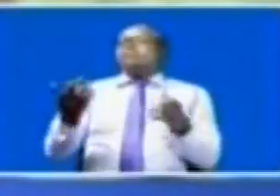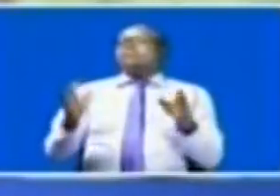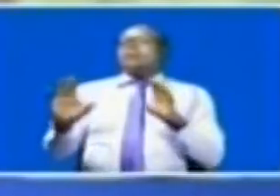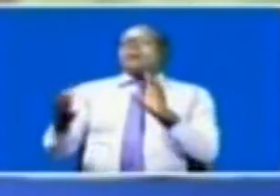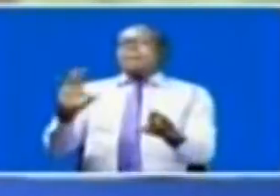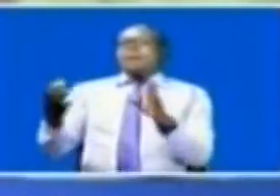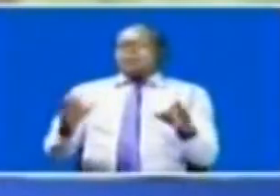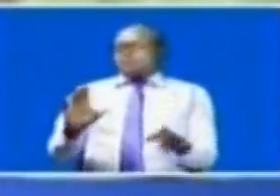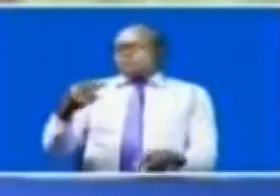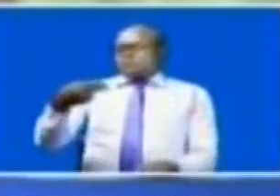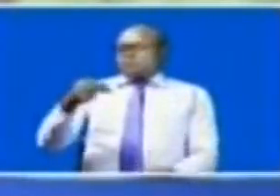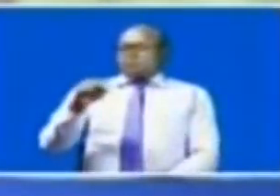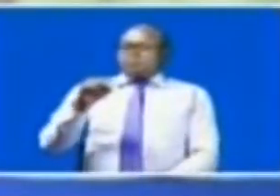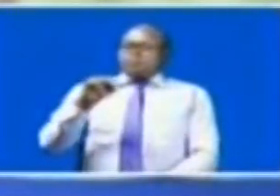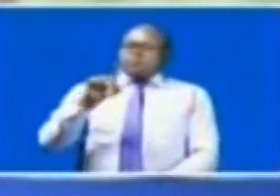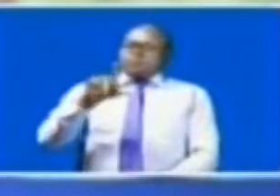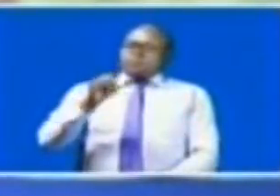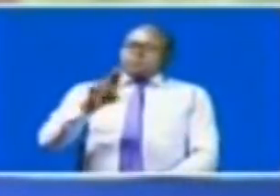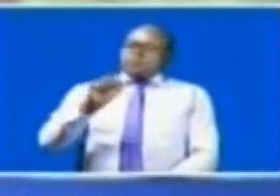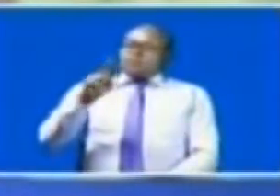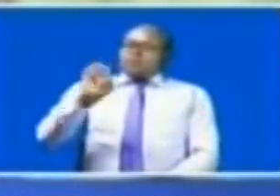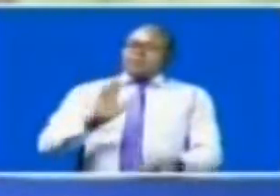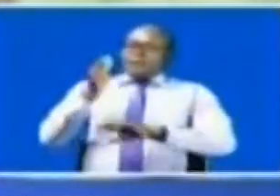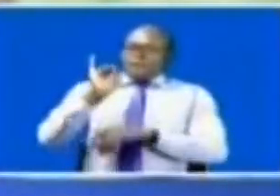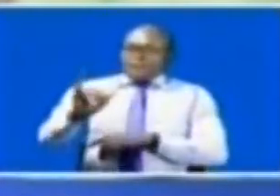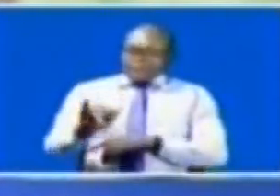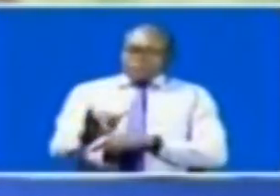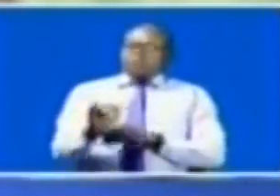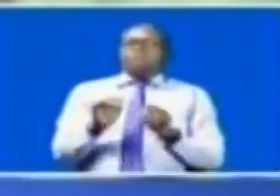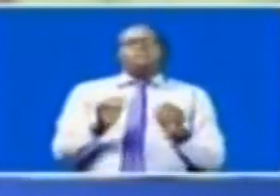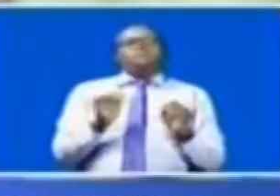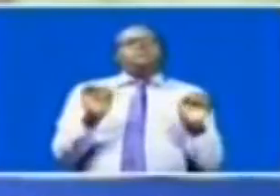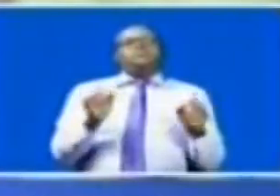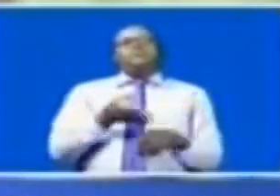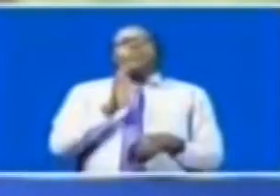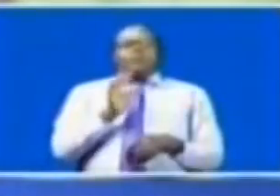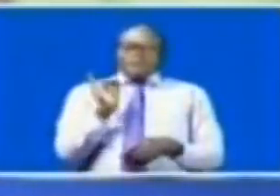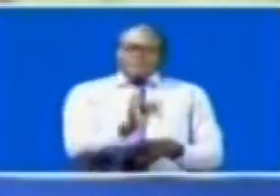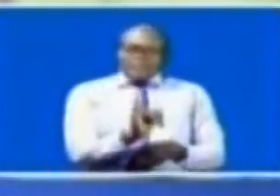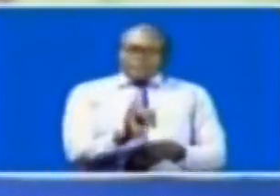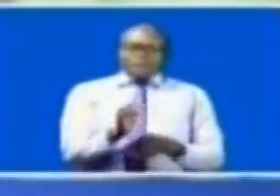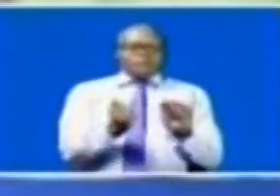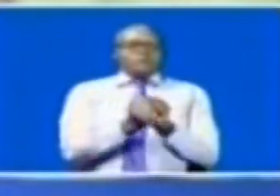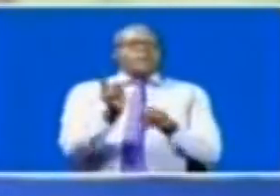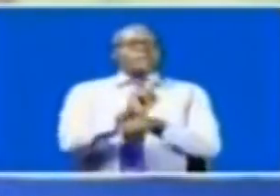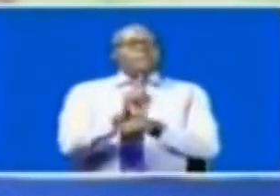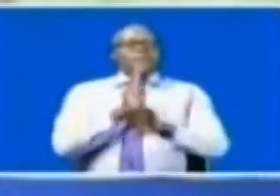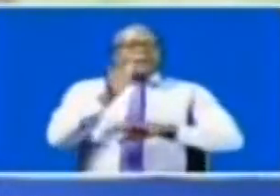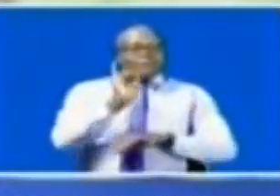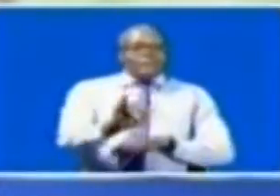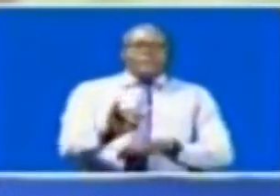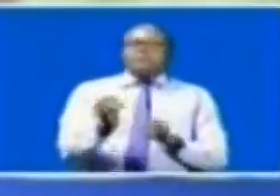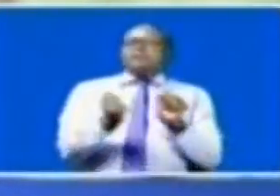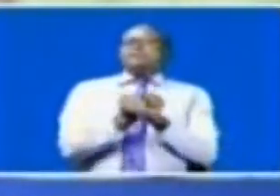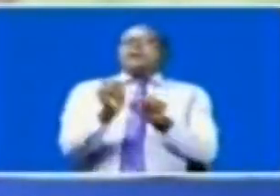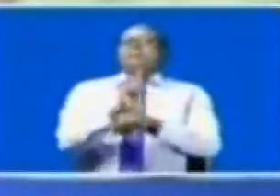chlorine. After that, hiyo maji tunaacha na settle for 10 minutes. After settling for 10